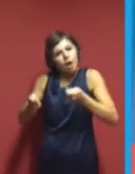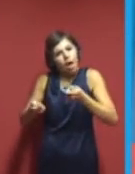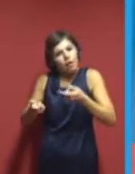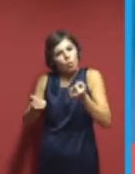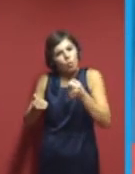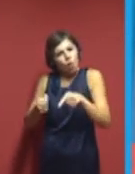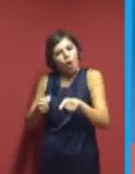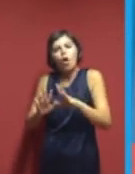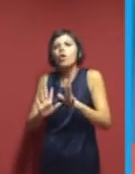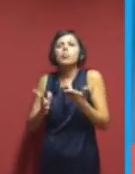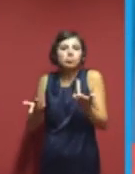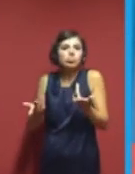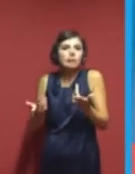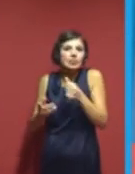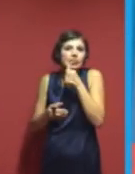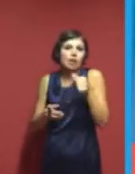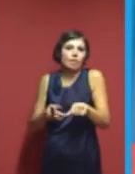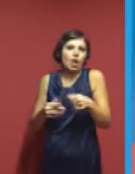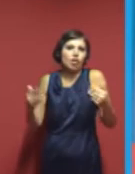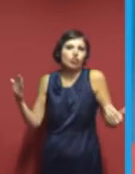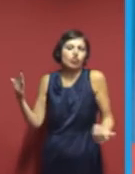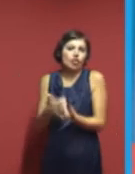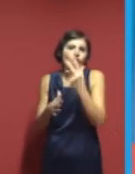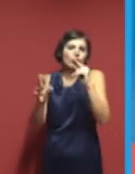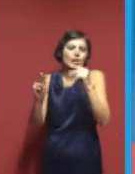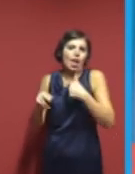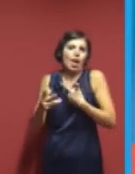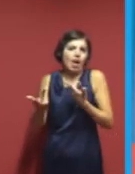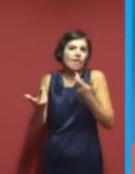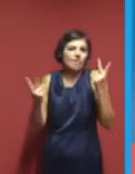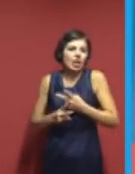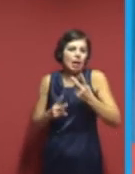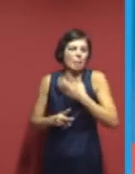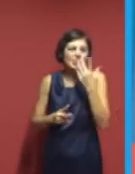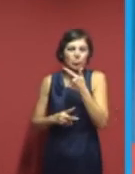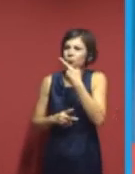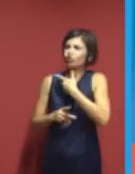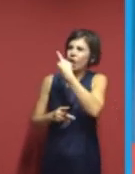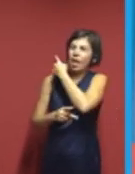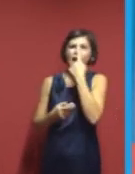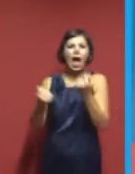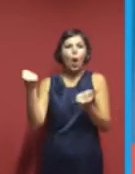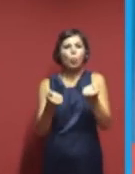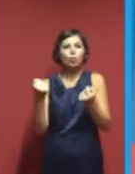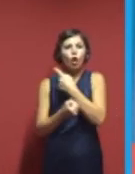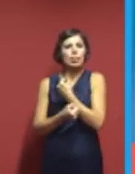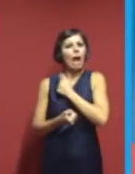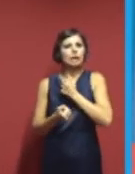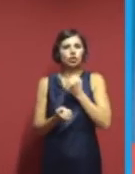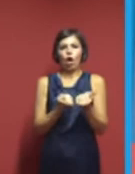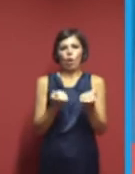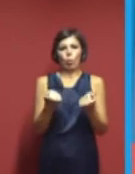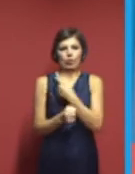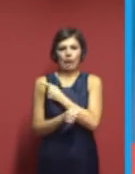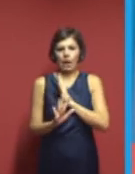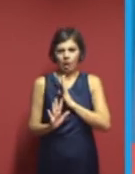said to have more chance of reaching their potential if they have a good career fit. And that's said to be made up of a mixture of what you're good at, what